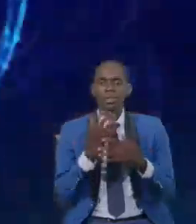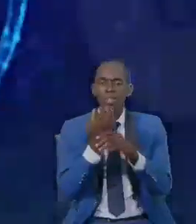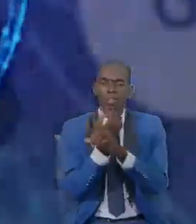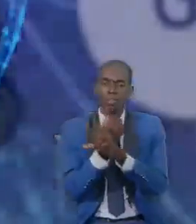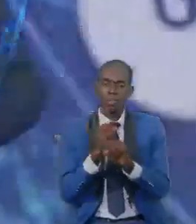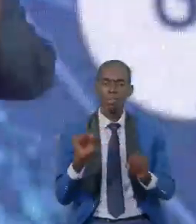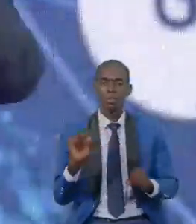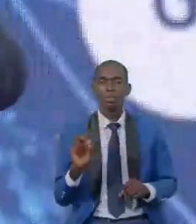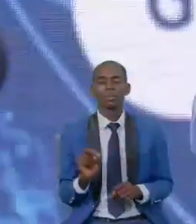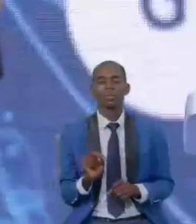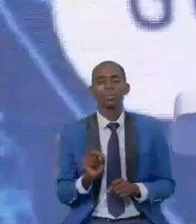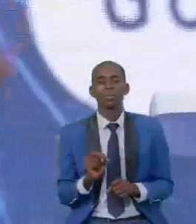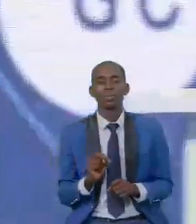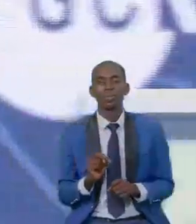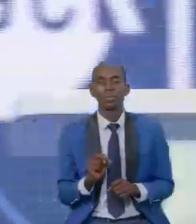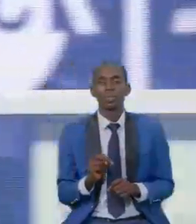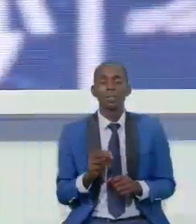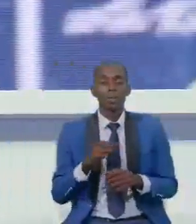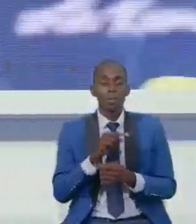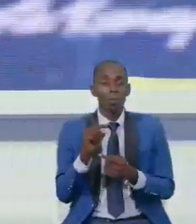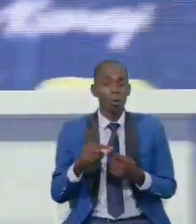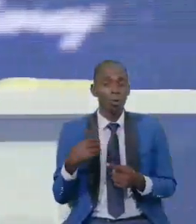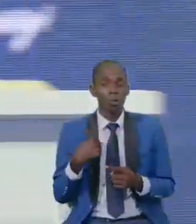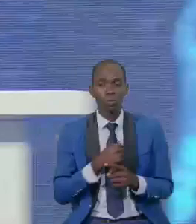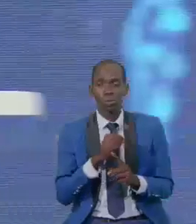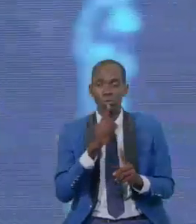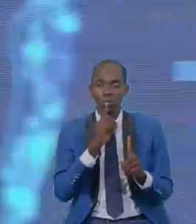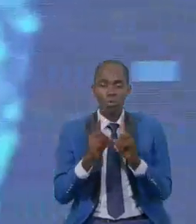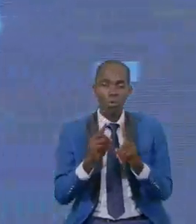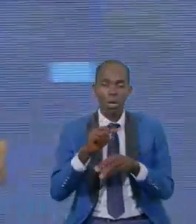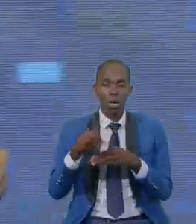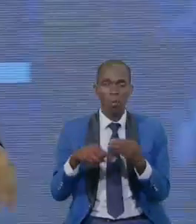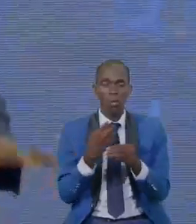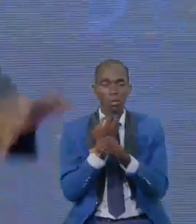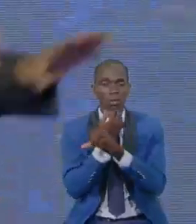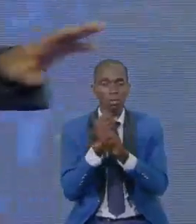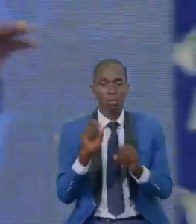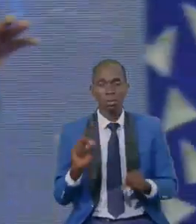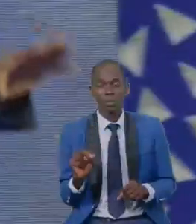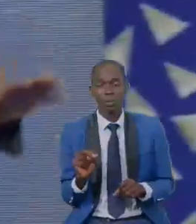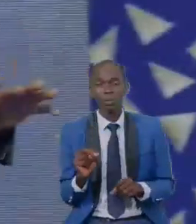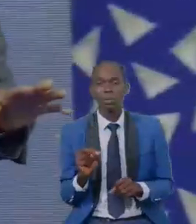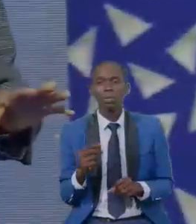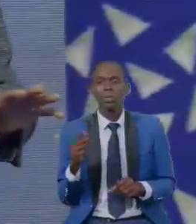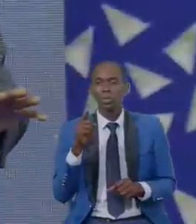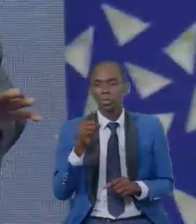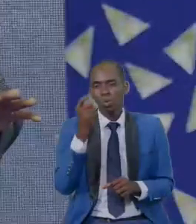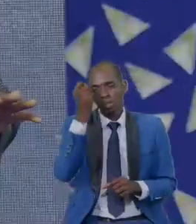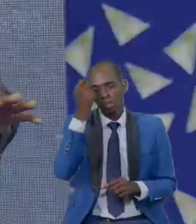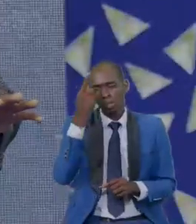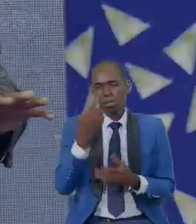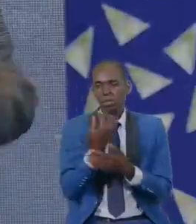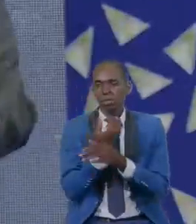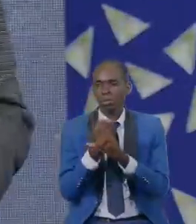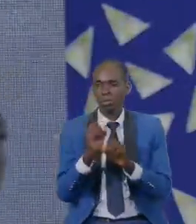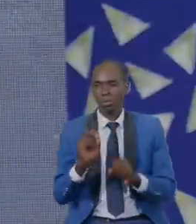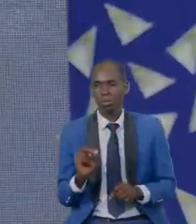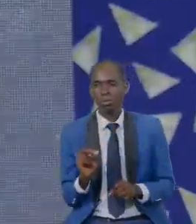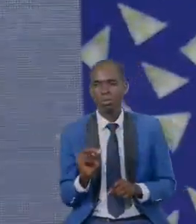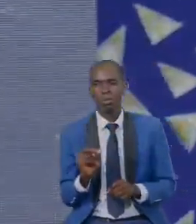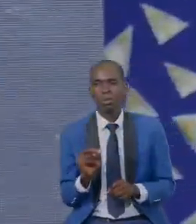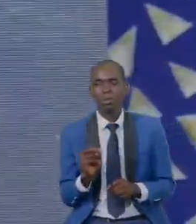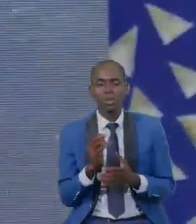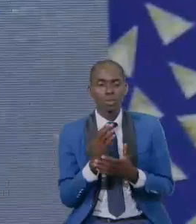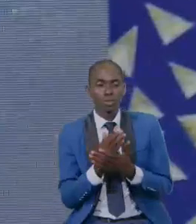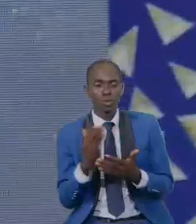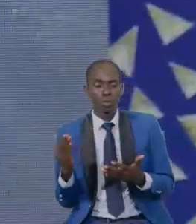Salvation. Now, when we talk of salvation, you understand salvation? Somebody has